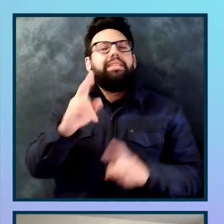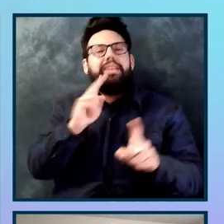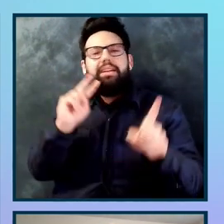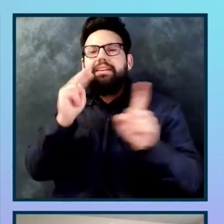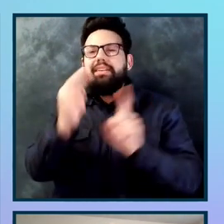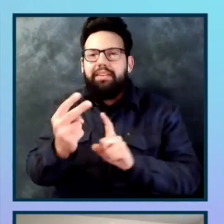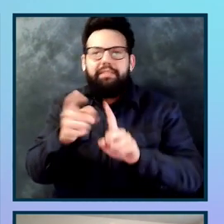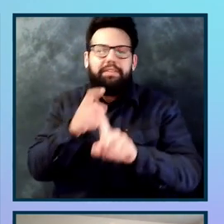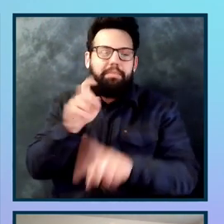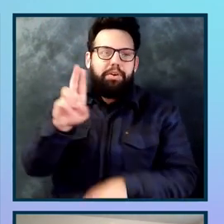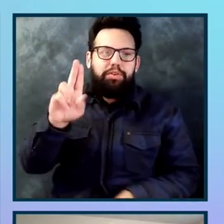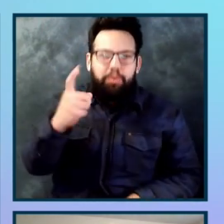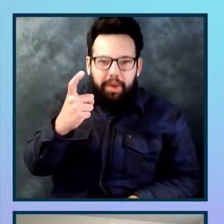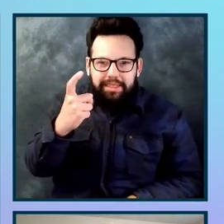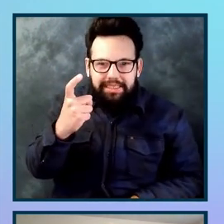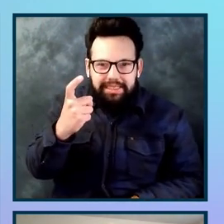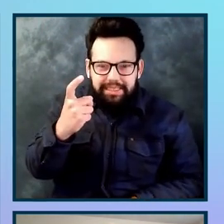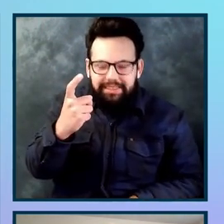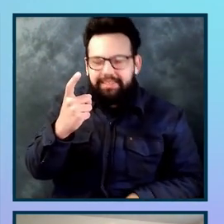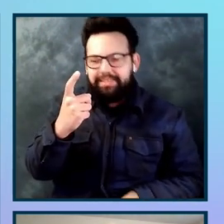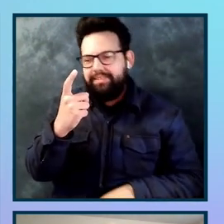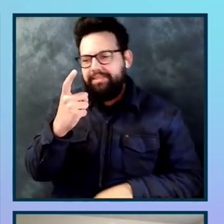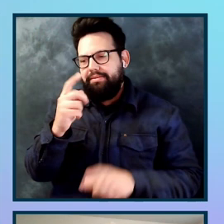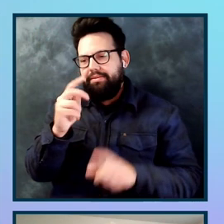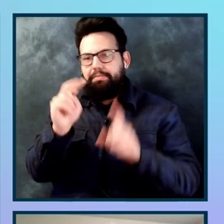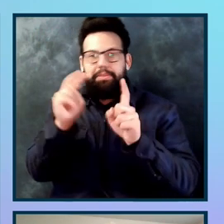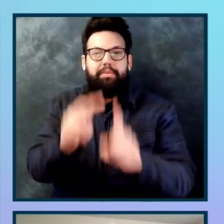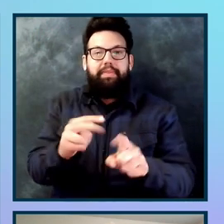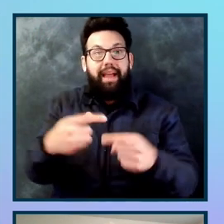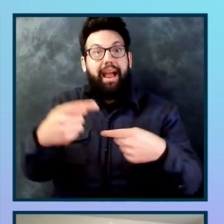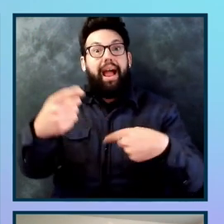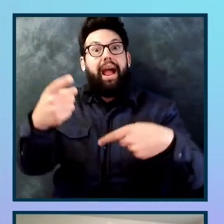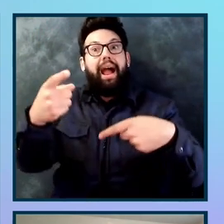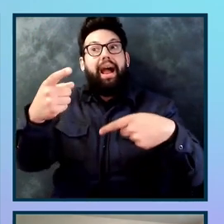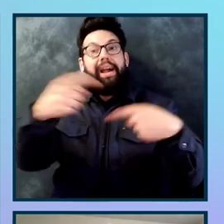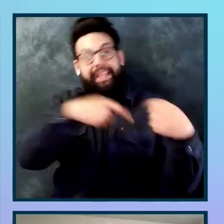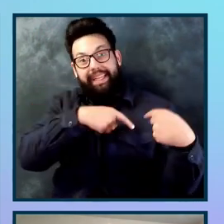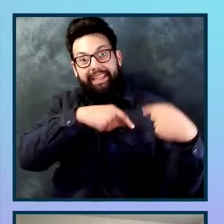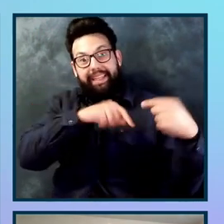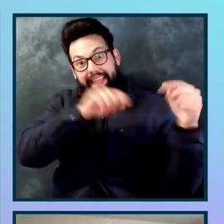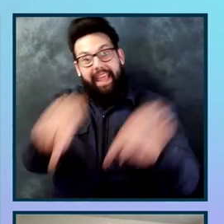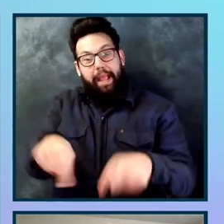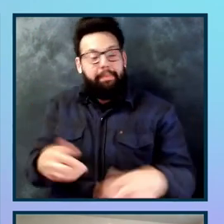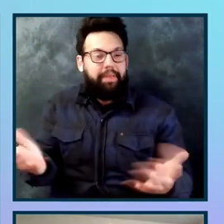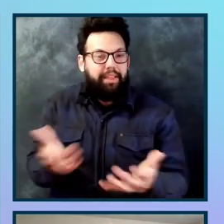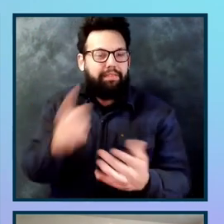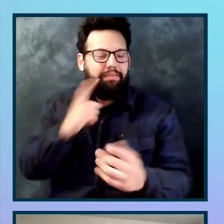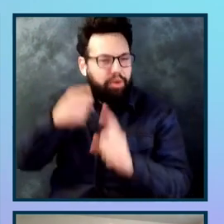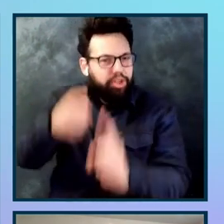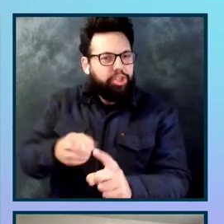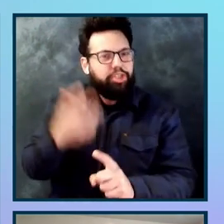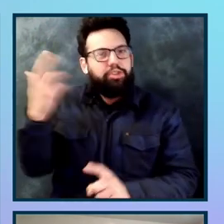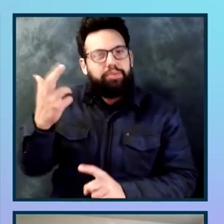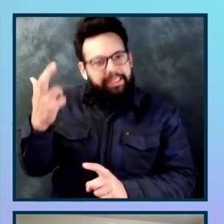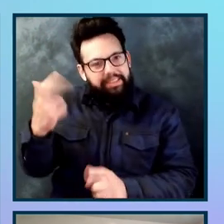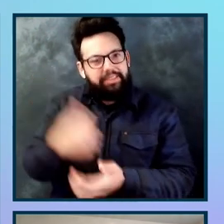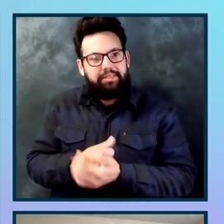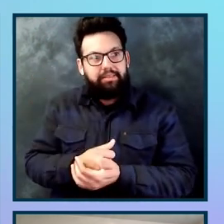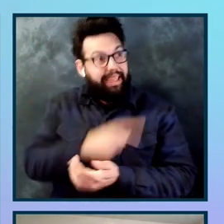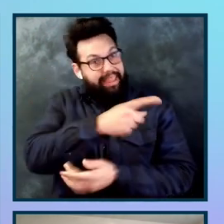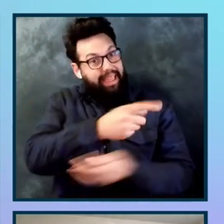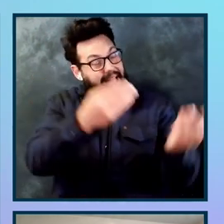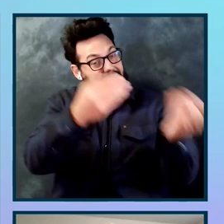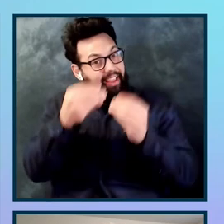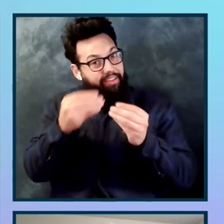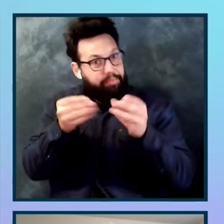right? I came here for a specific reason. I wanted to do something. I got here, got directions on how I might be able